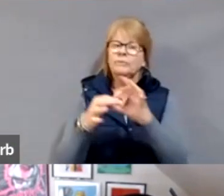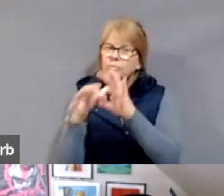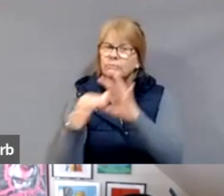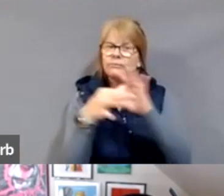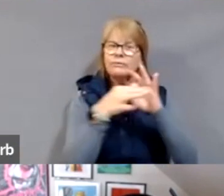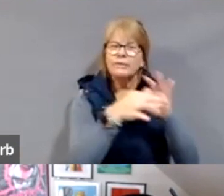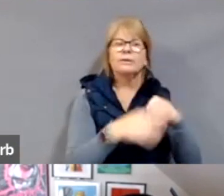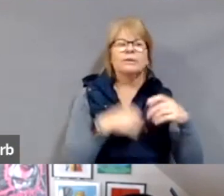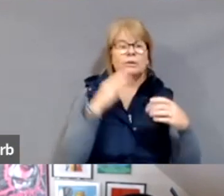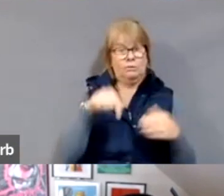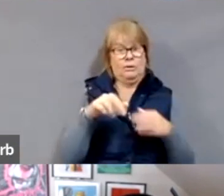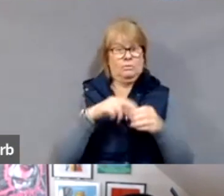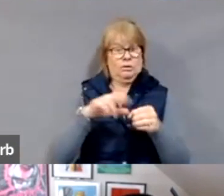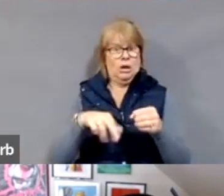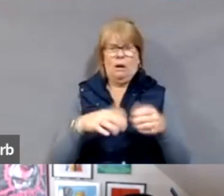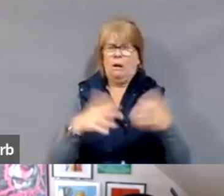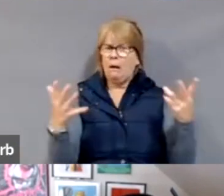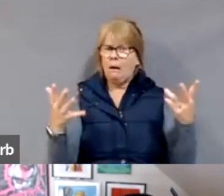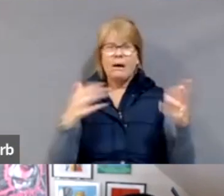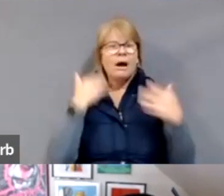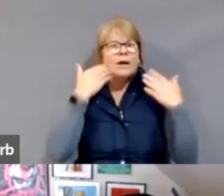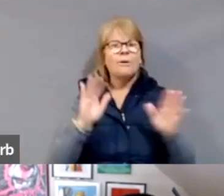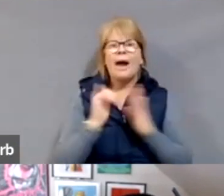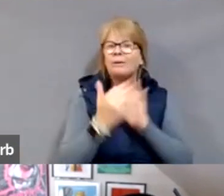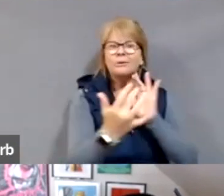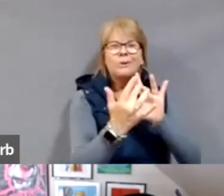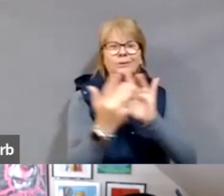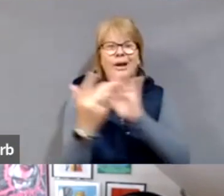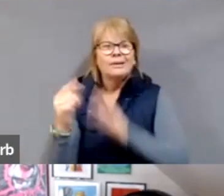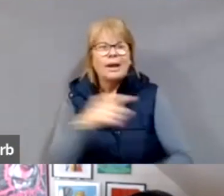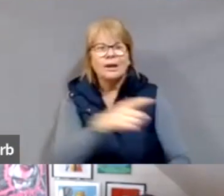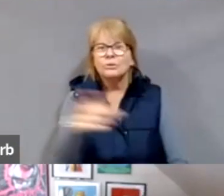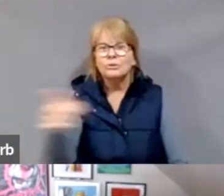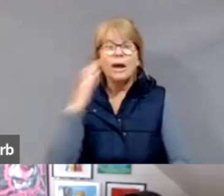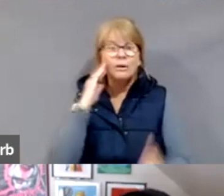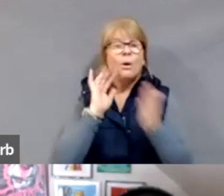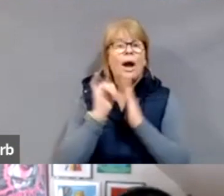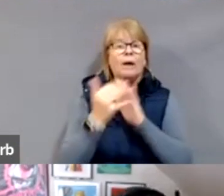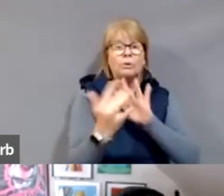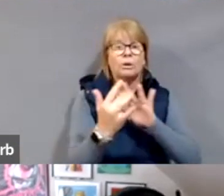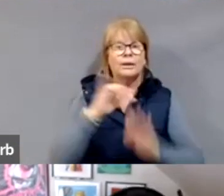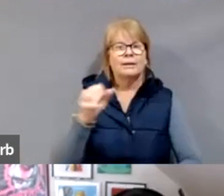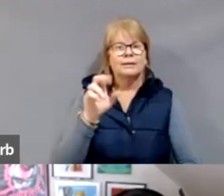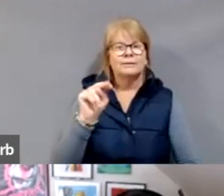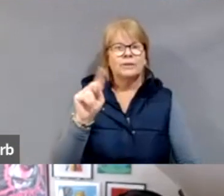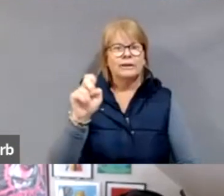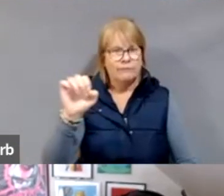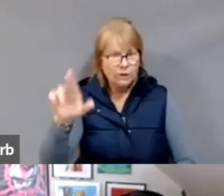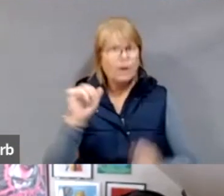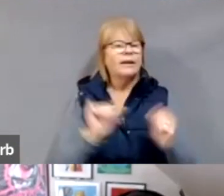wonderful group of people here. I have no idea how to reach any of you outside of, except for Jennifer, and know where to find Leon.